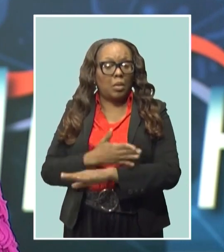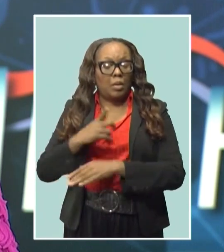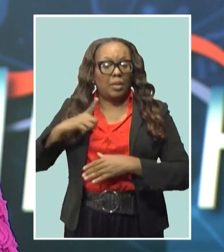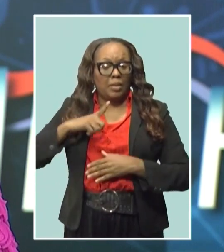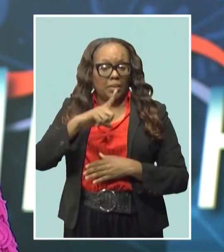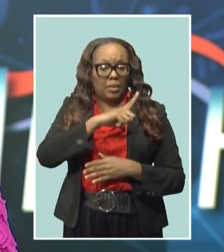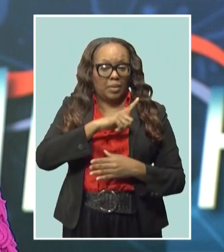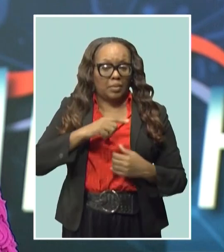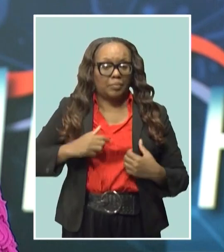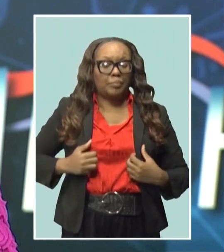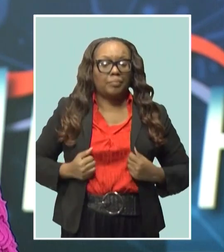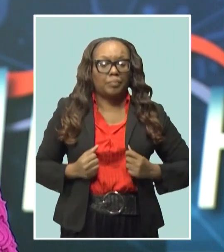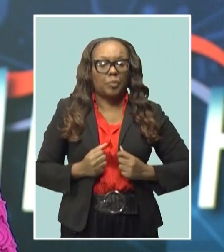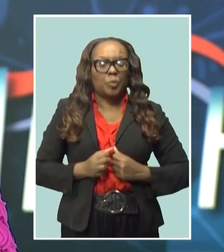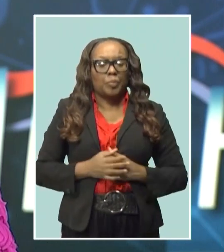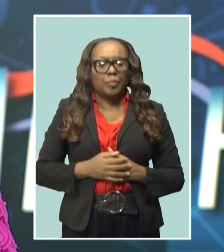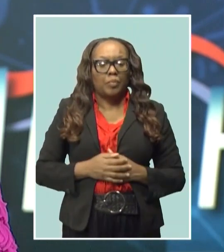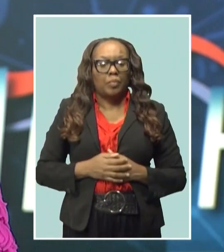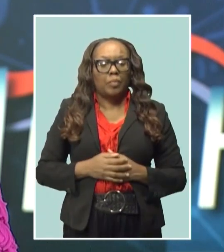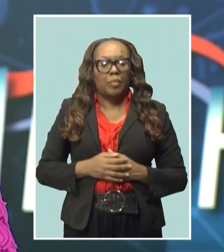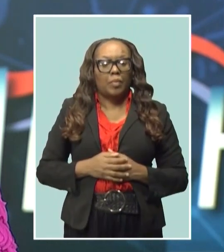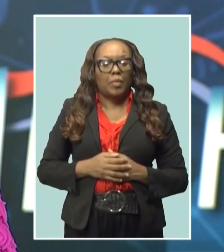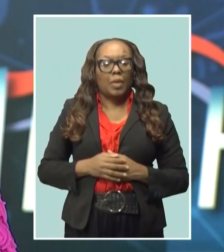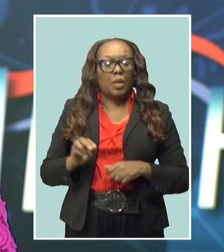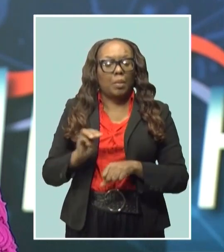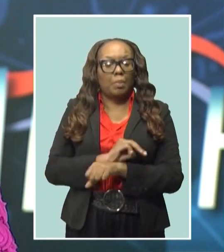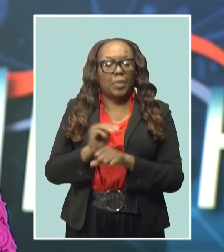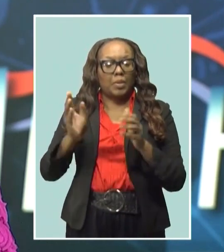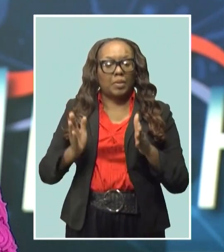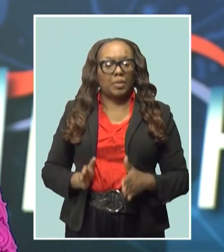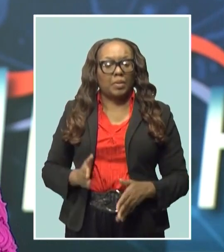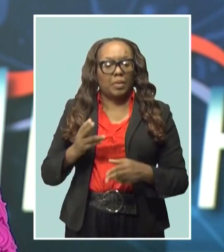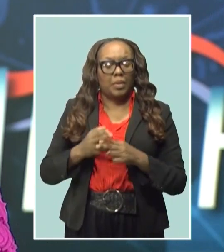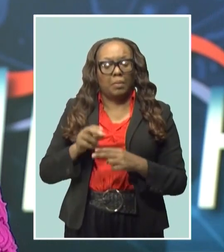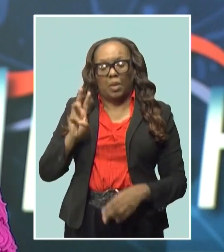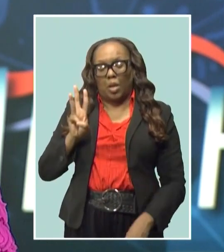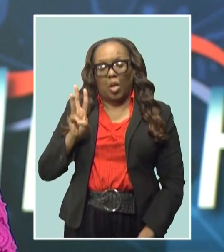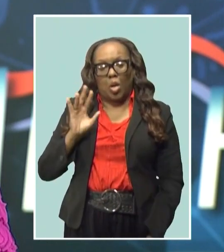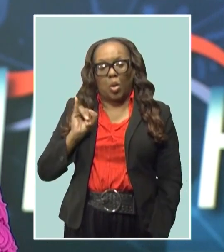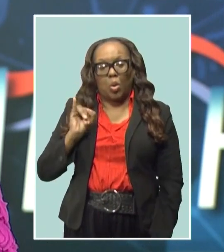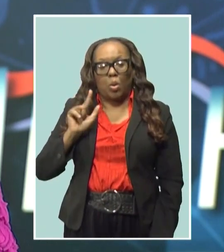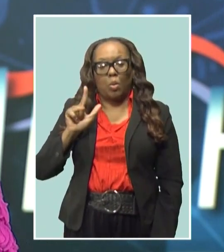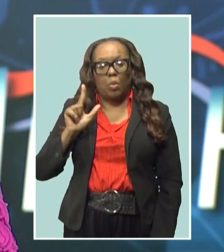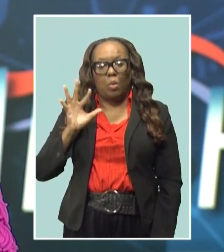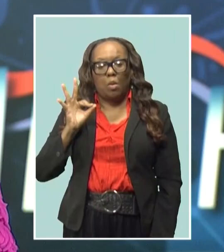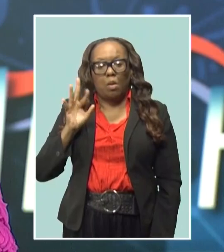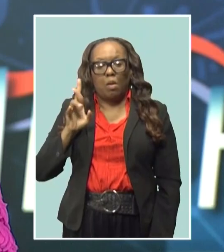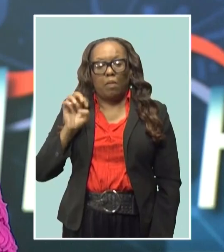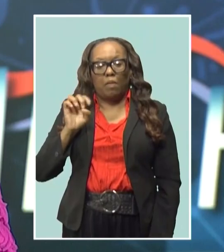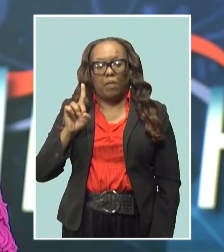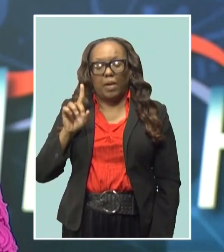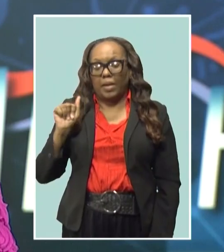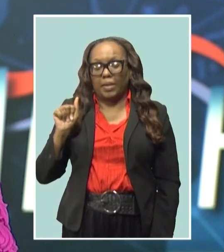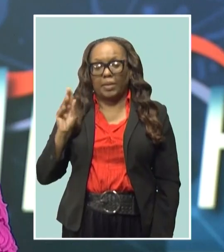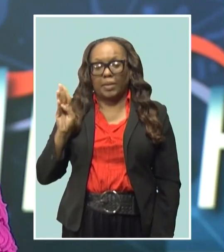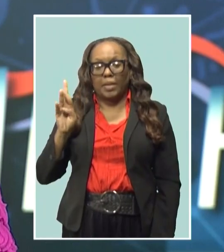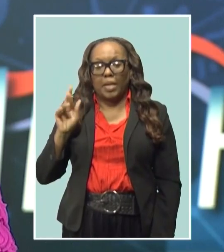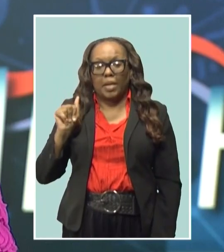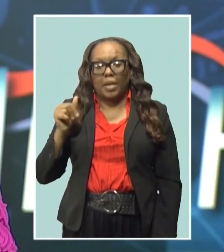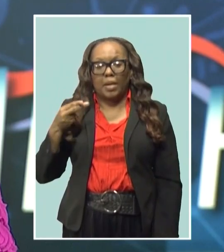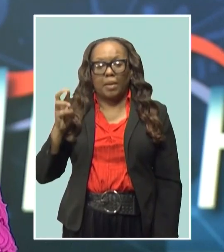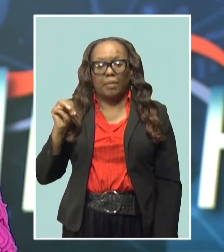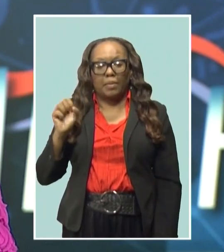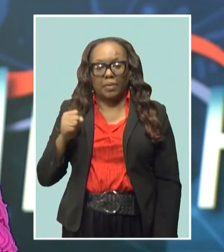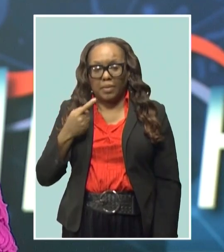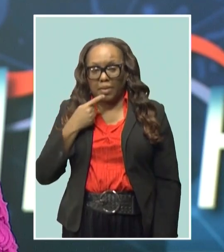Government Minister Wilfred Abrams is insisting that the alarmingly high backlog of court cases will never be reduced unless drastic